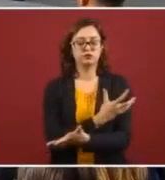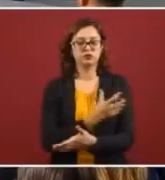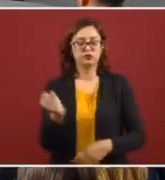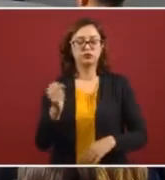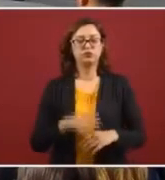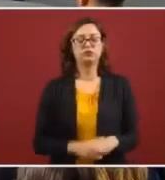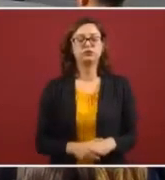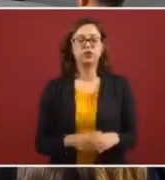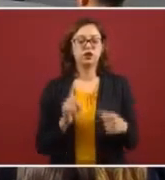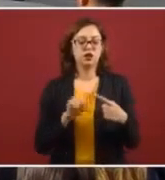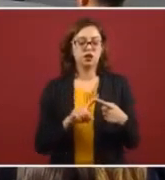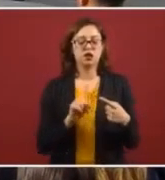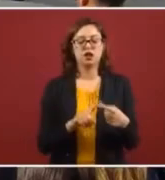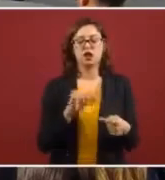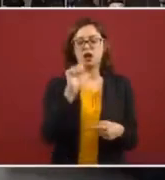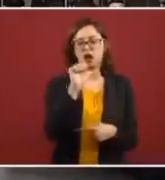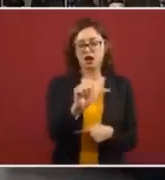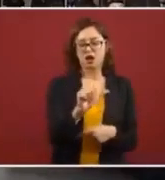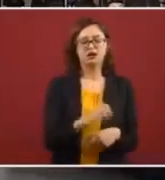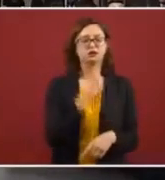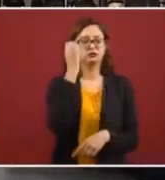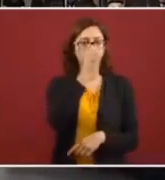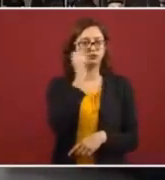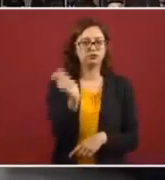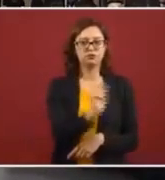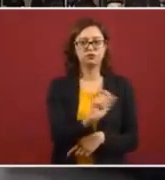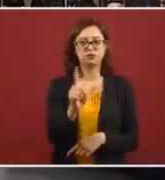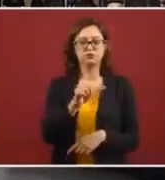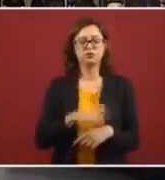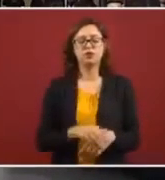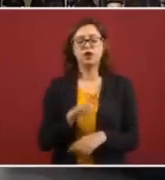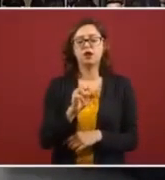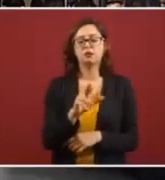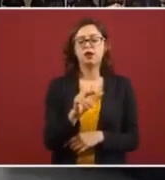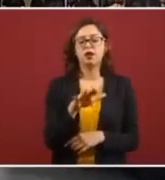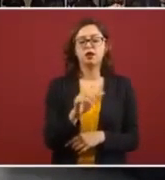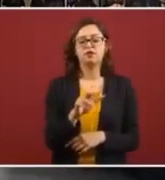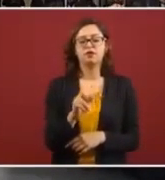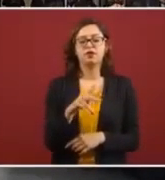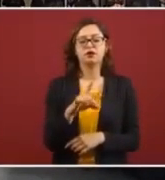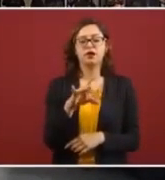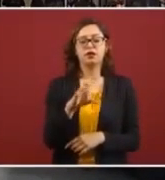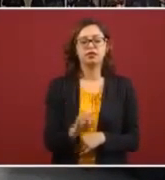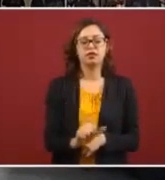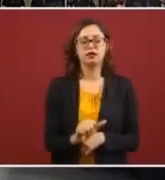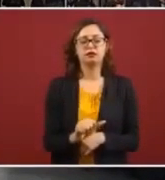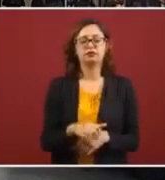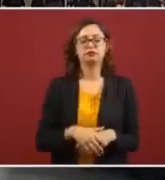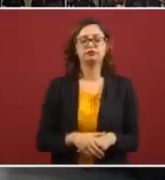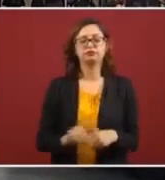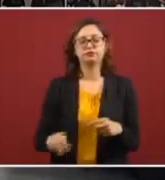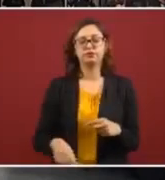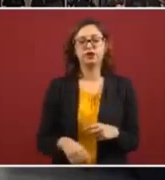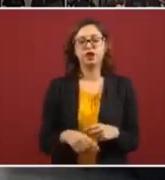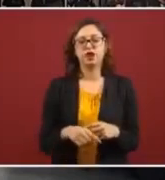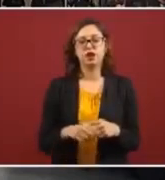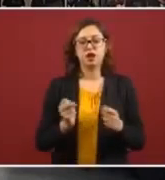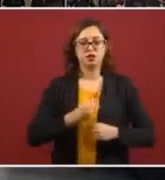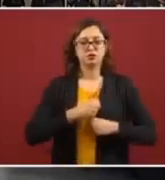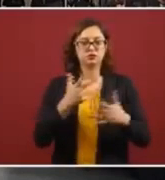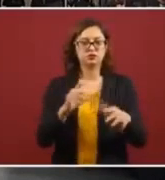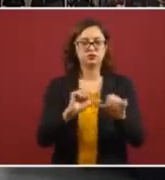A, en la distinción de logro académico, está María Fernanda